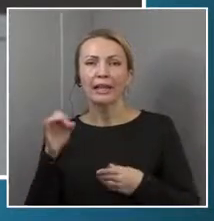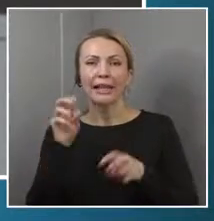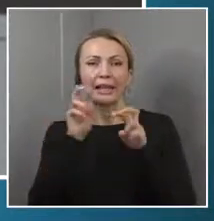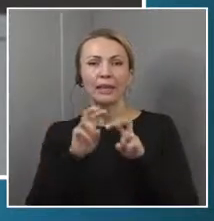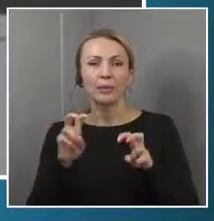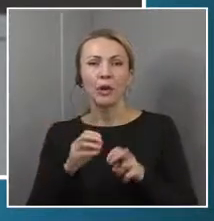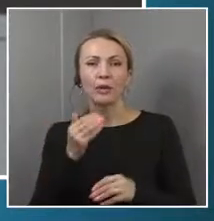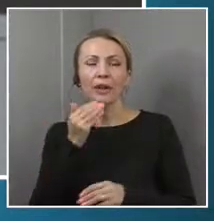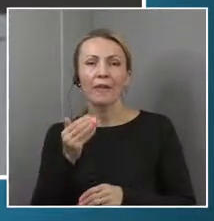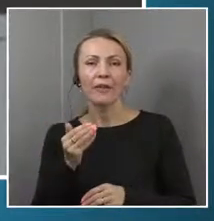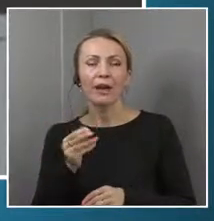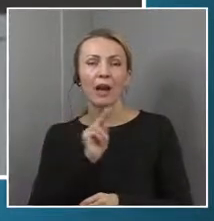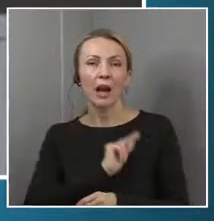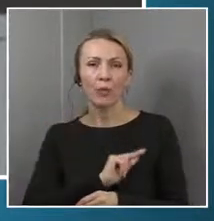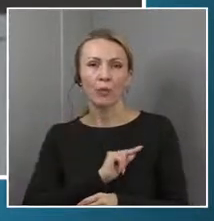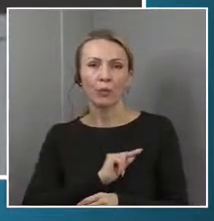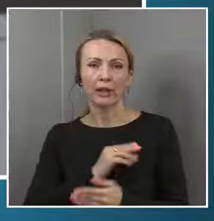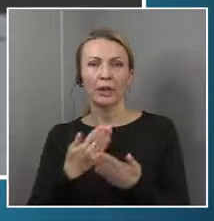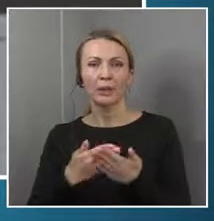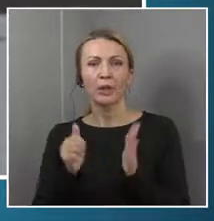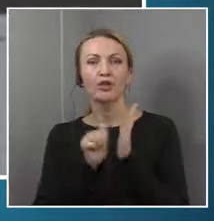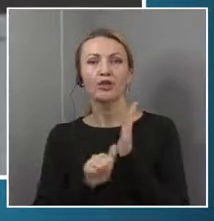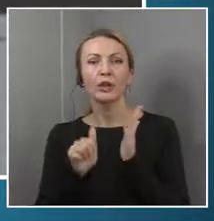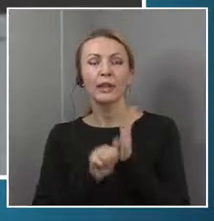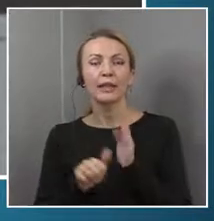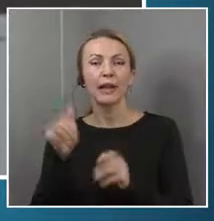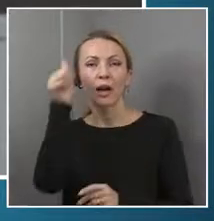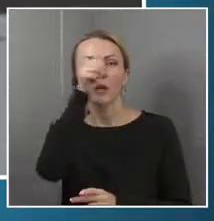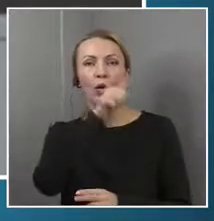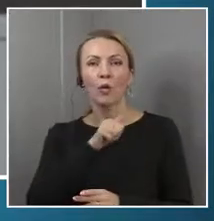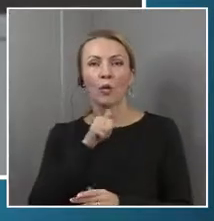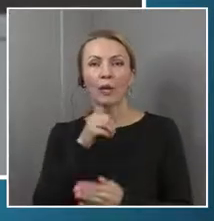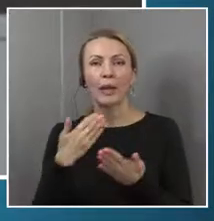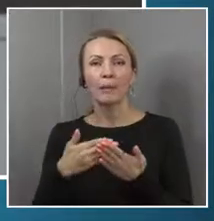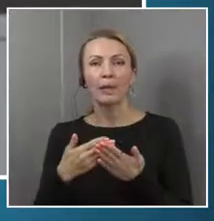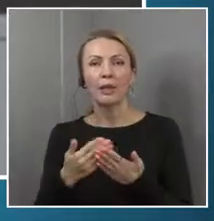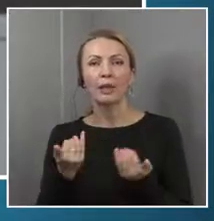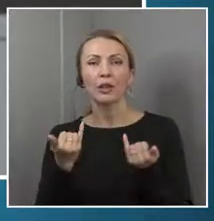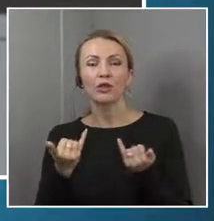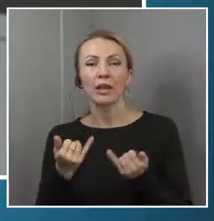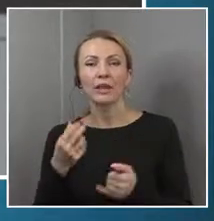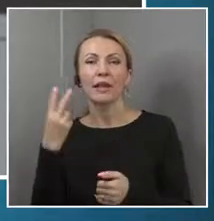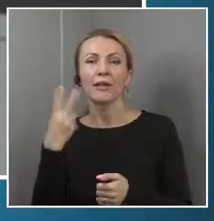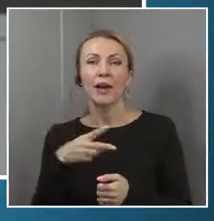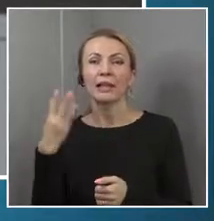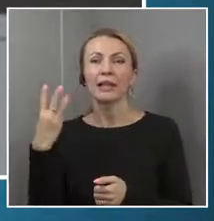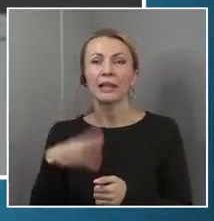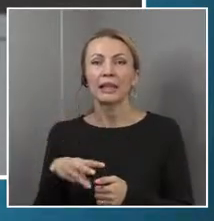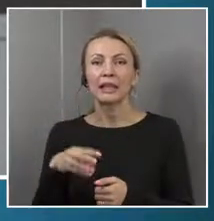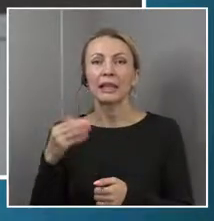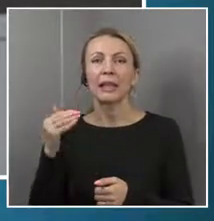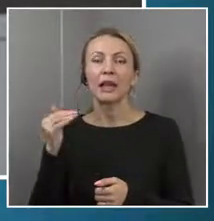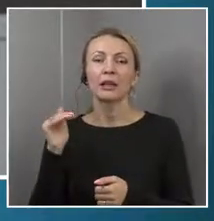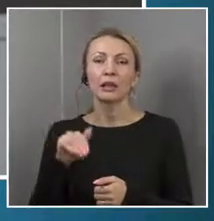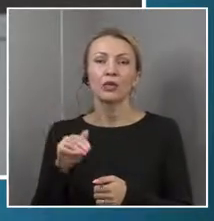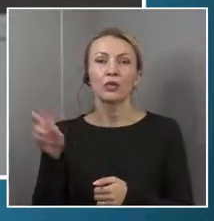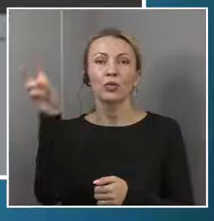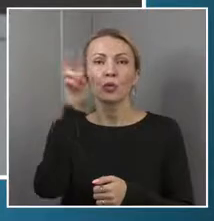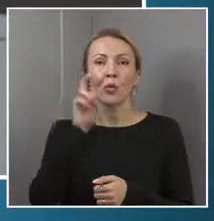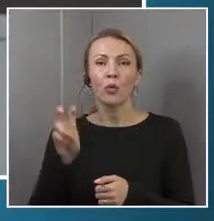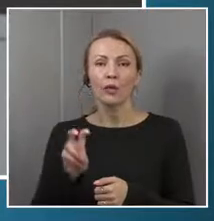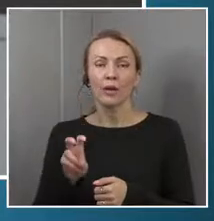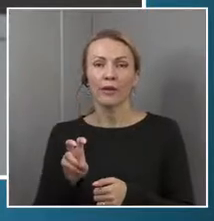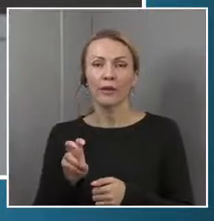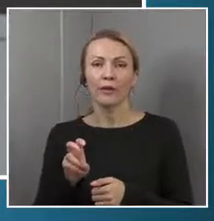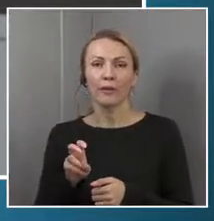artist is dead, there are his families. But I think the 60s are the ones whose